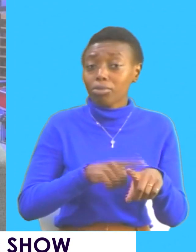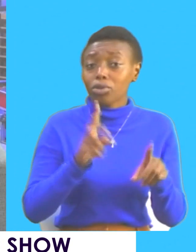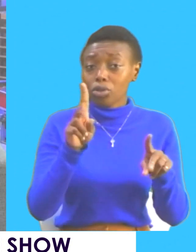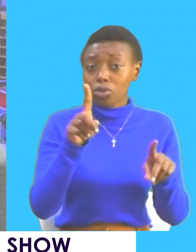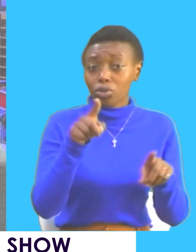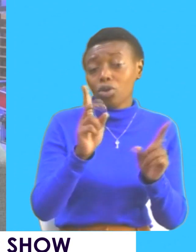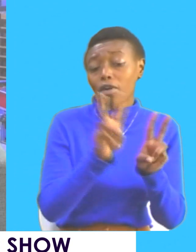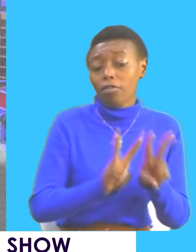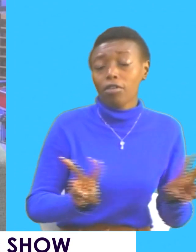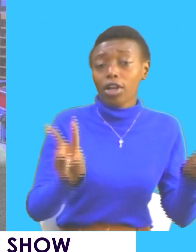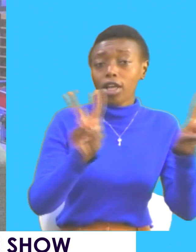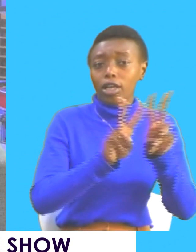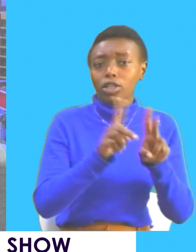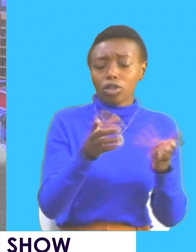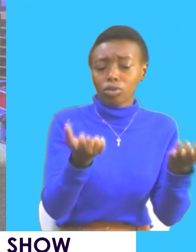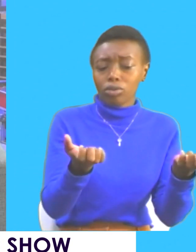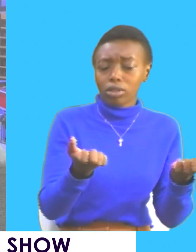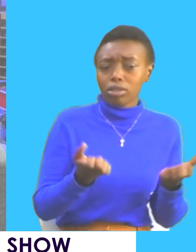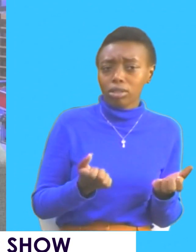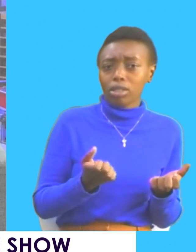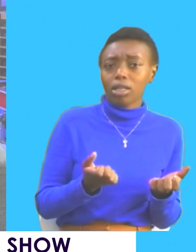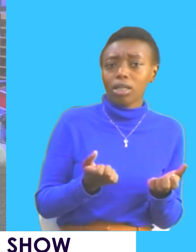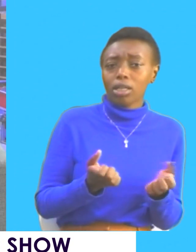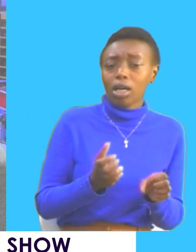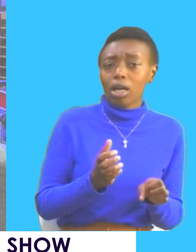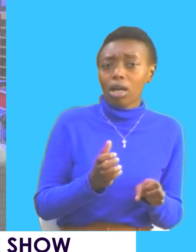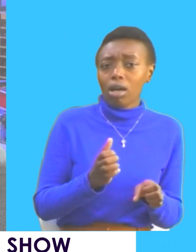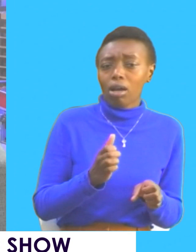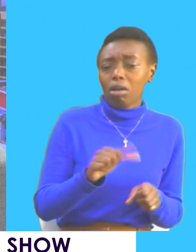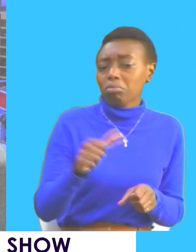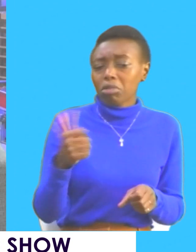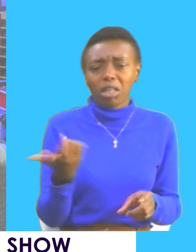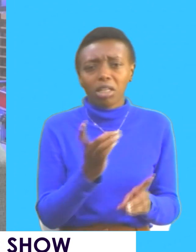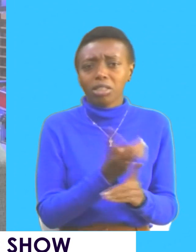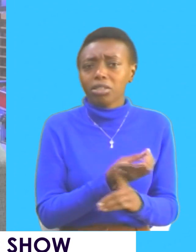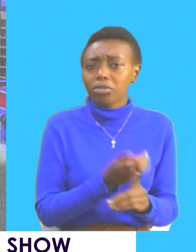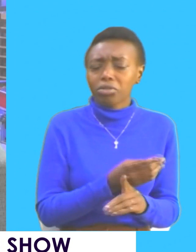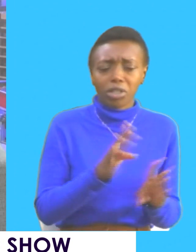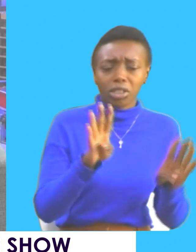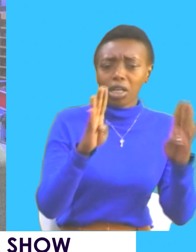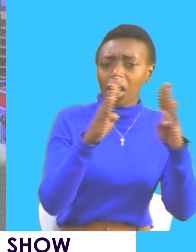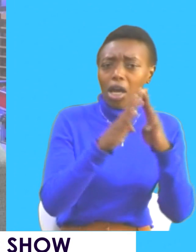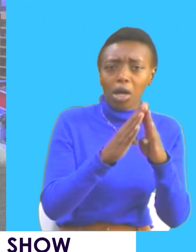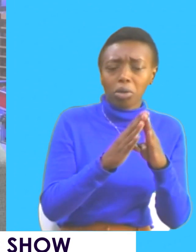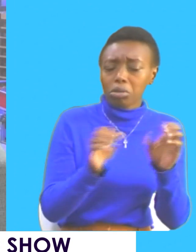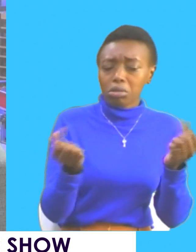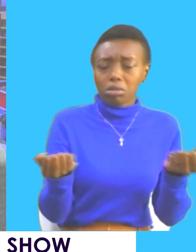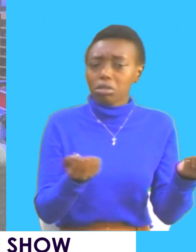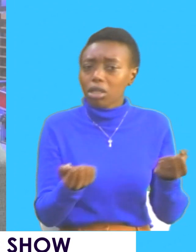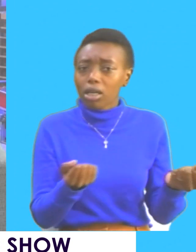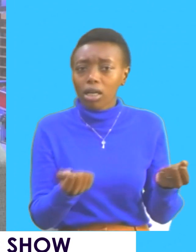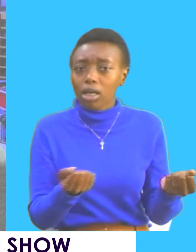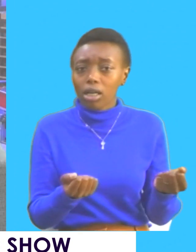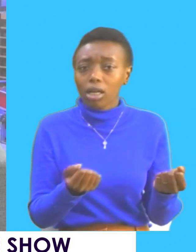you don't need anybody's car or house or job for you to be happy, because you're